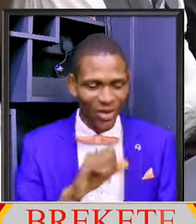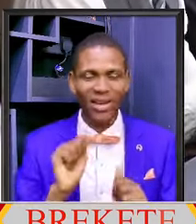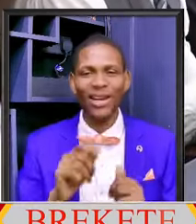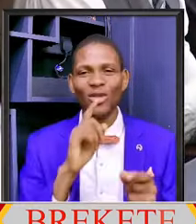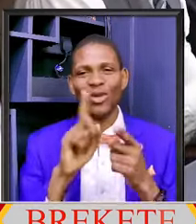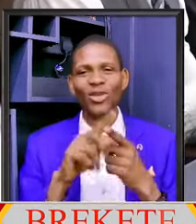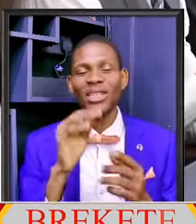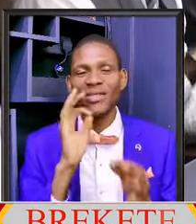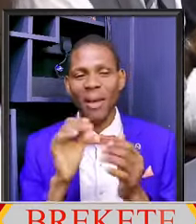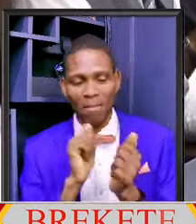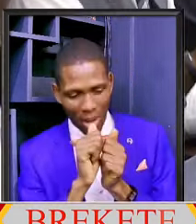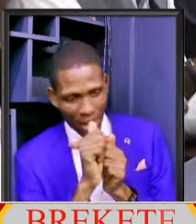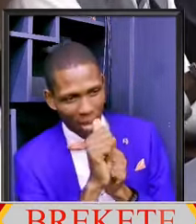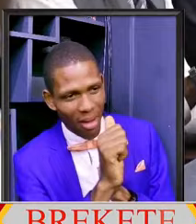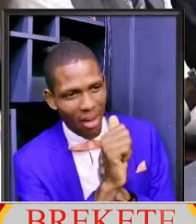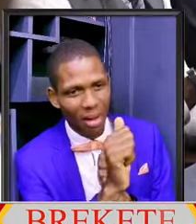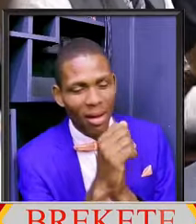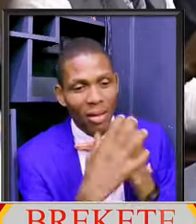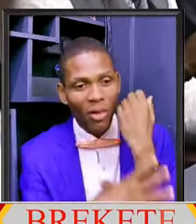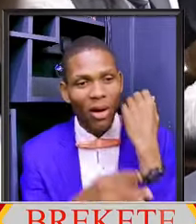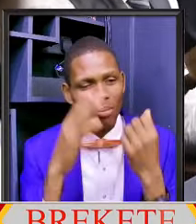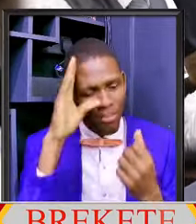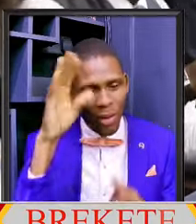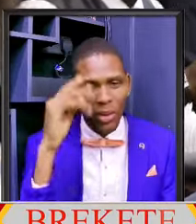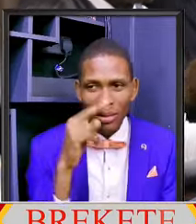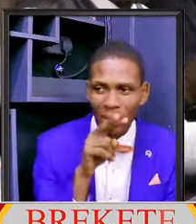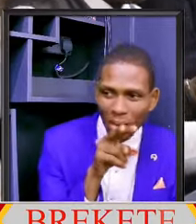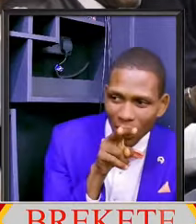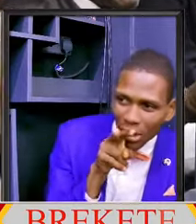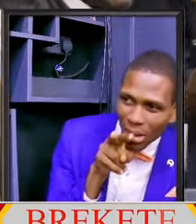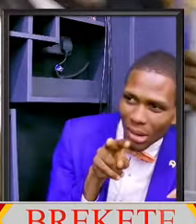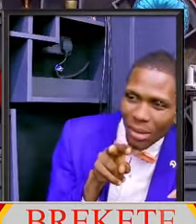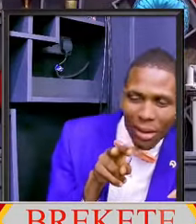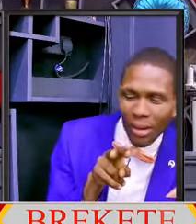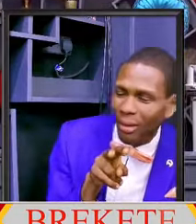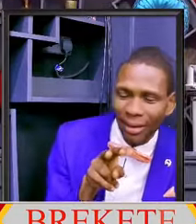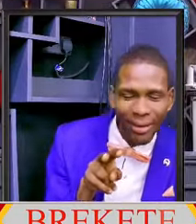You should pass like this. Poor man go just say, Kaga Kaya Manya.